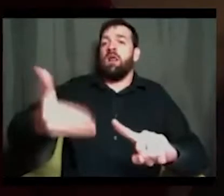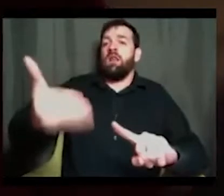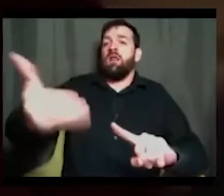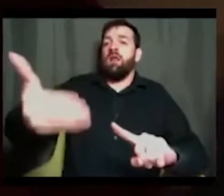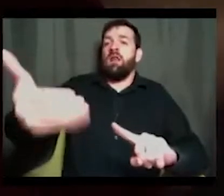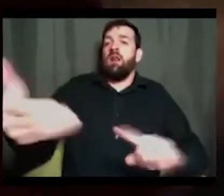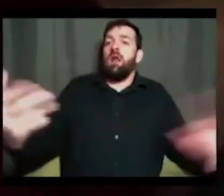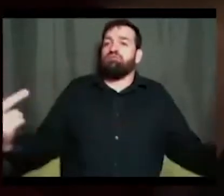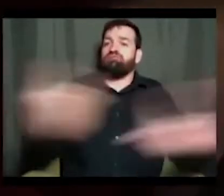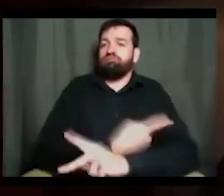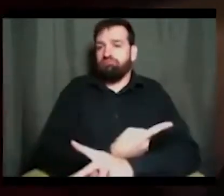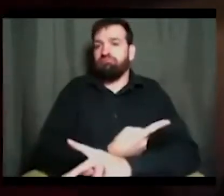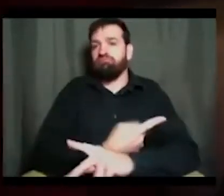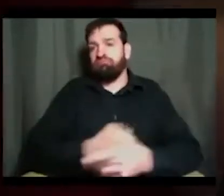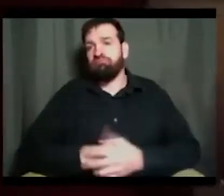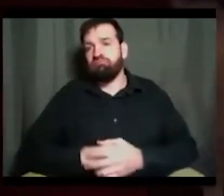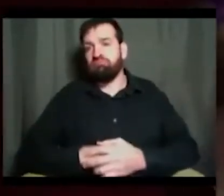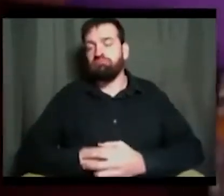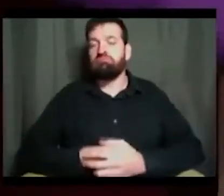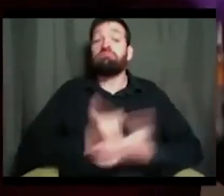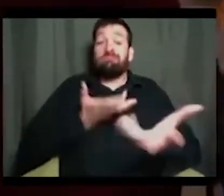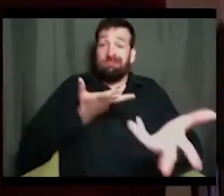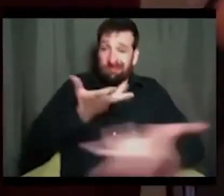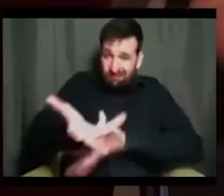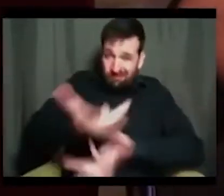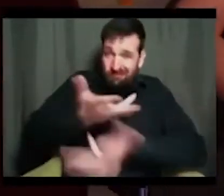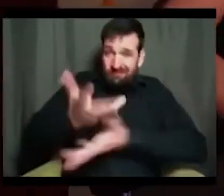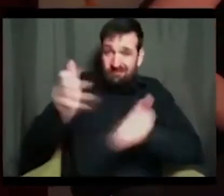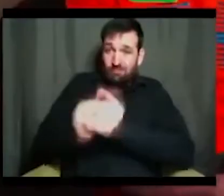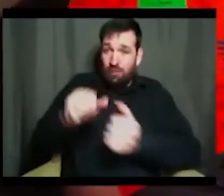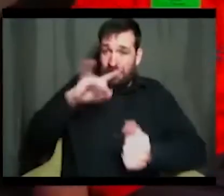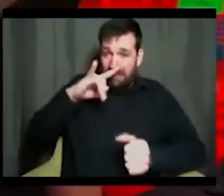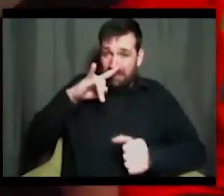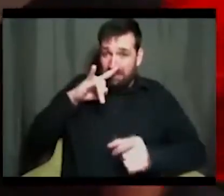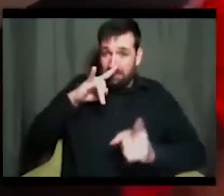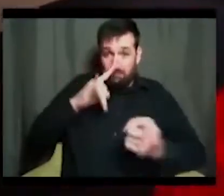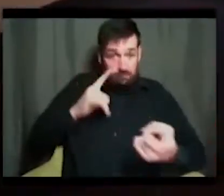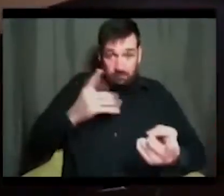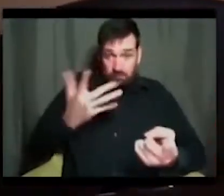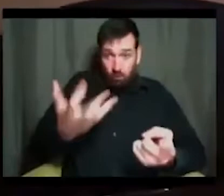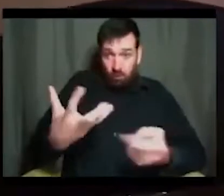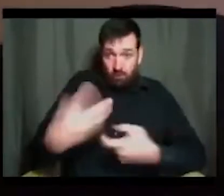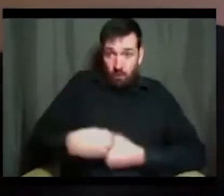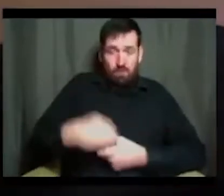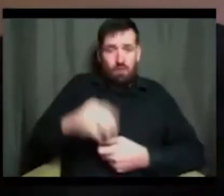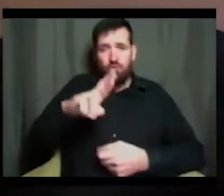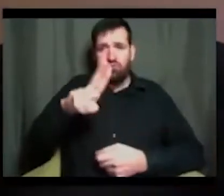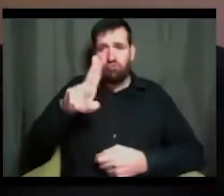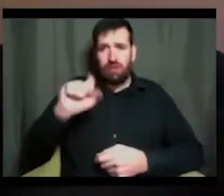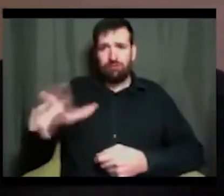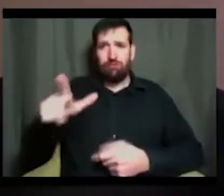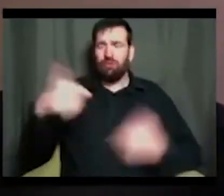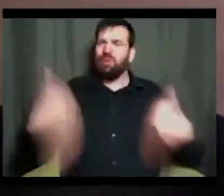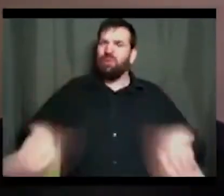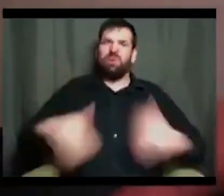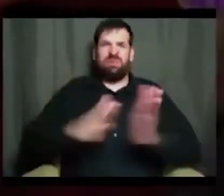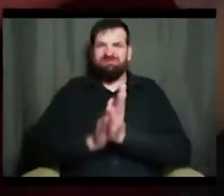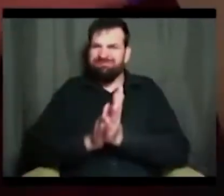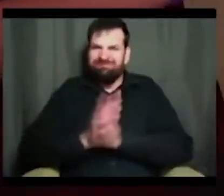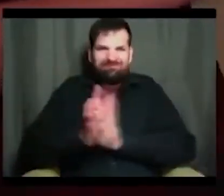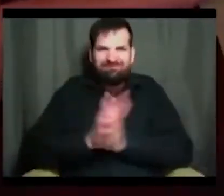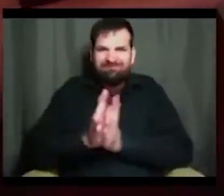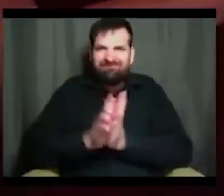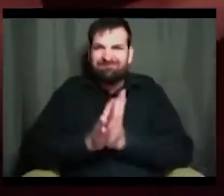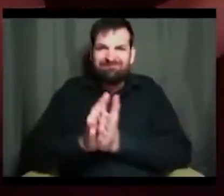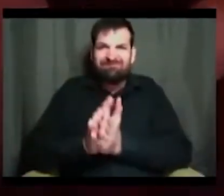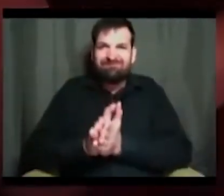we, working with kids to make sure that they're assenting and want to be a part of it. I mean, Russell's like super jazzed about it, but the moment is what's